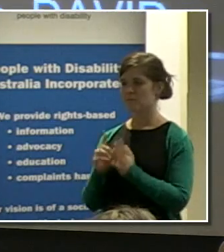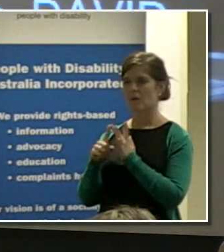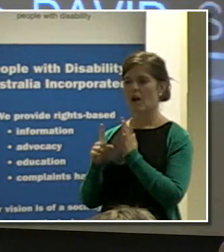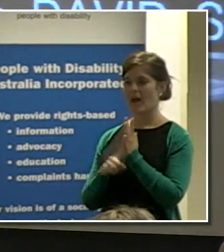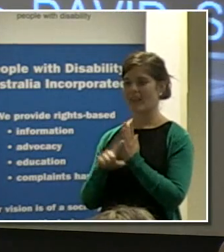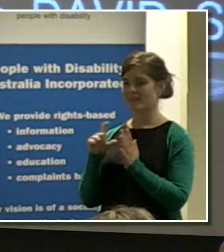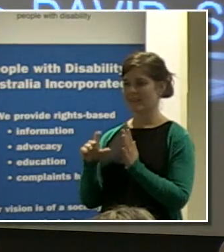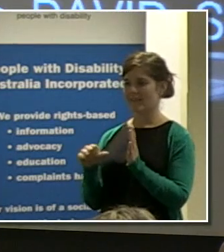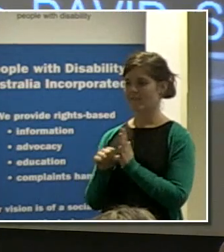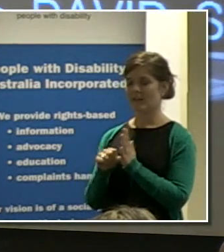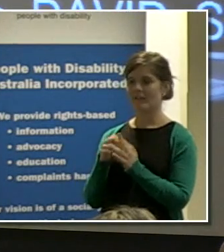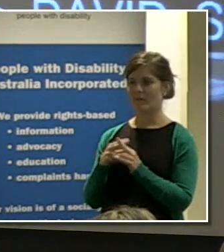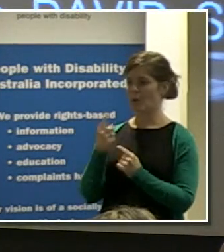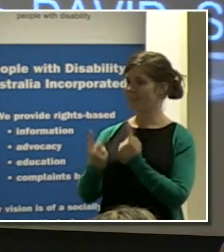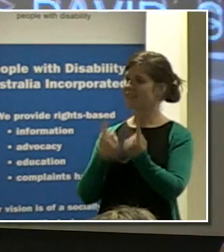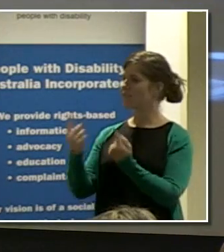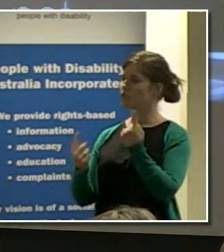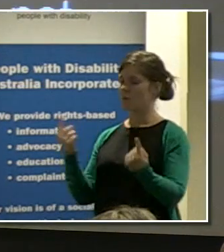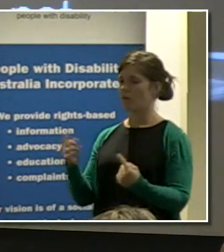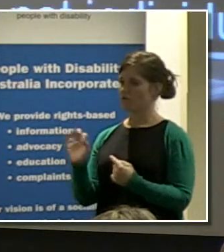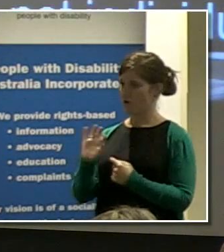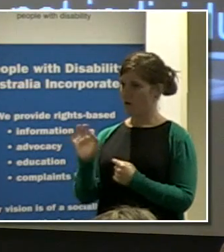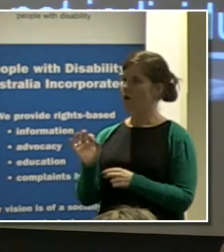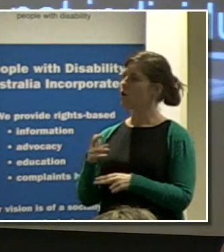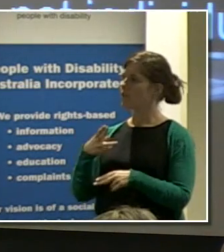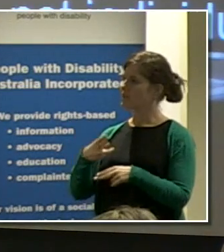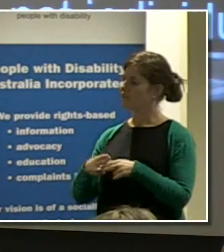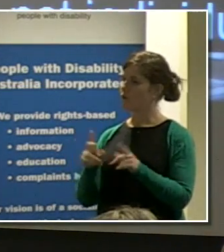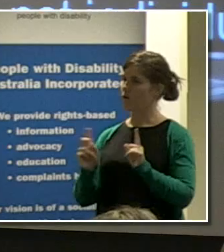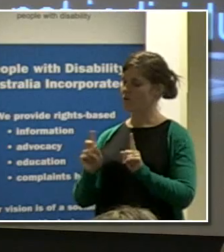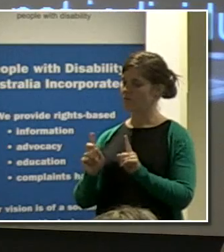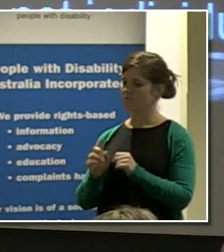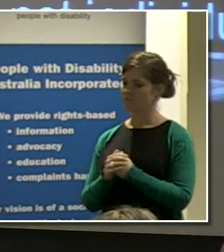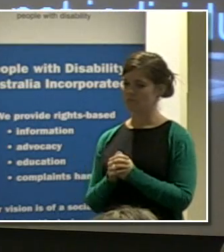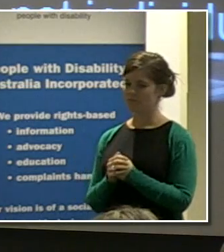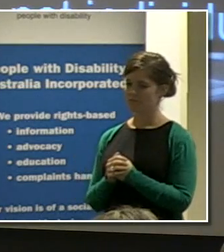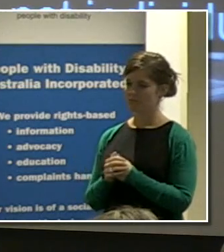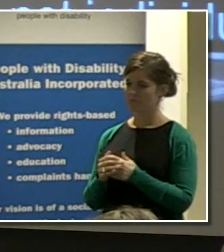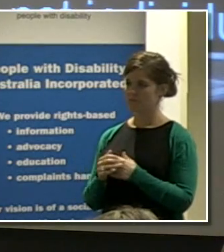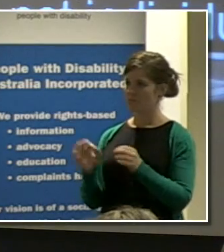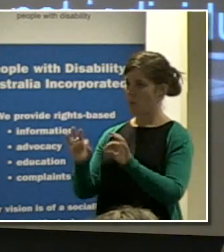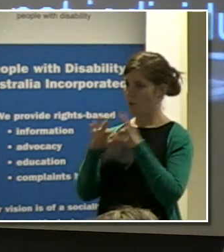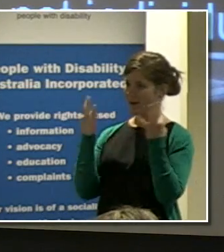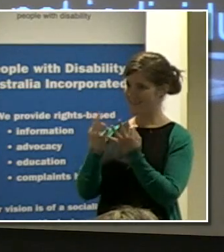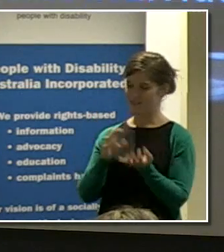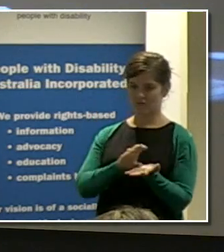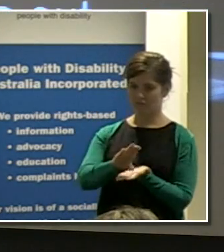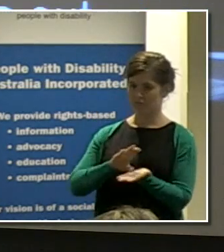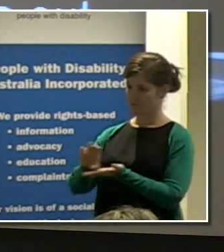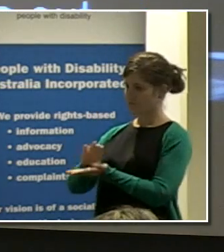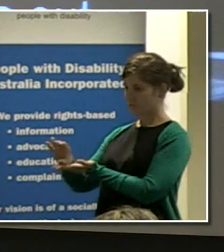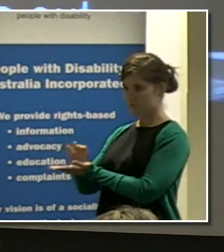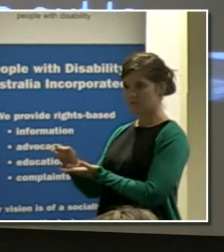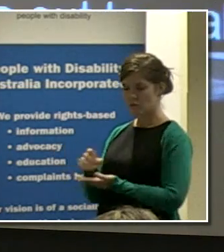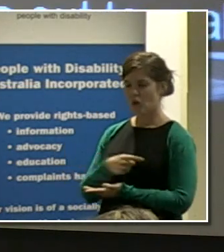not individualised. It's to go out to really organisations to provide